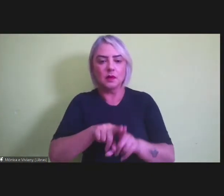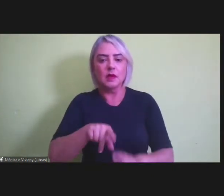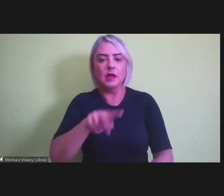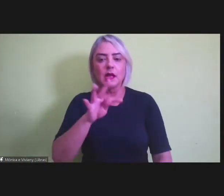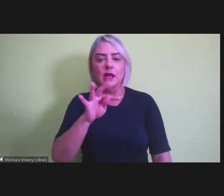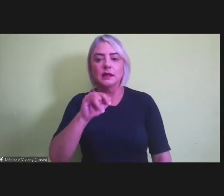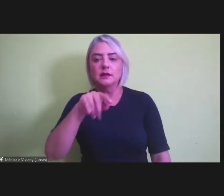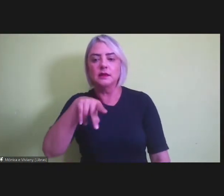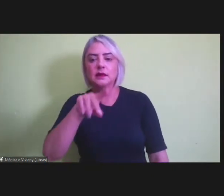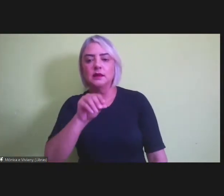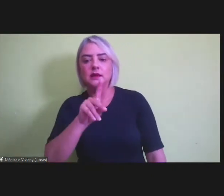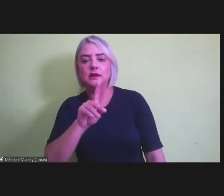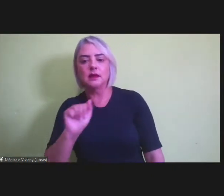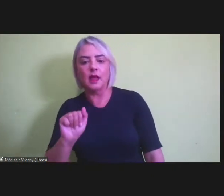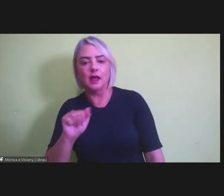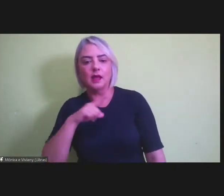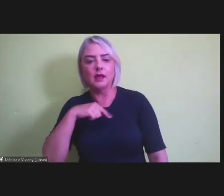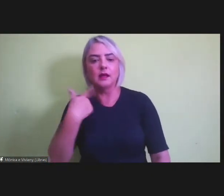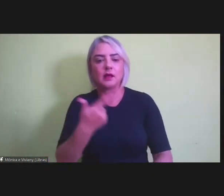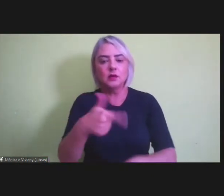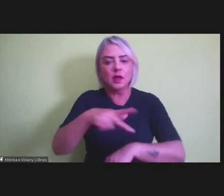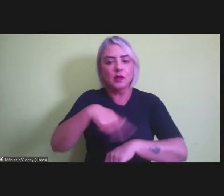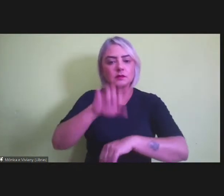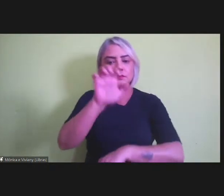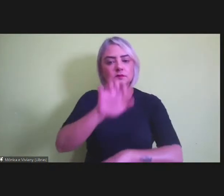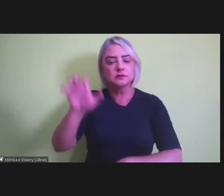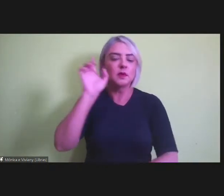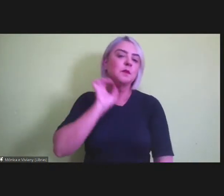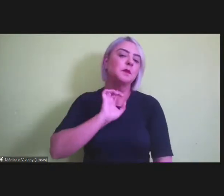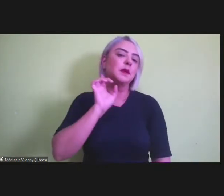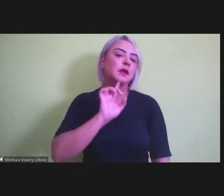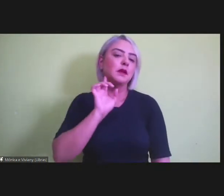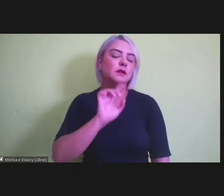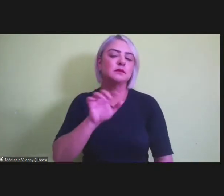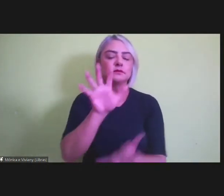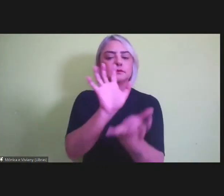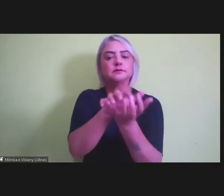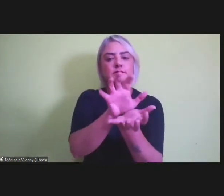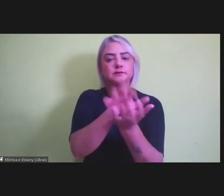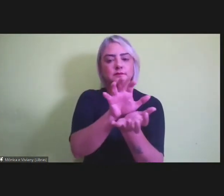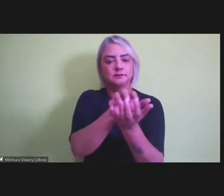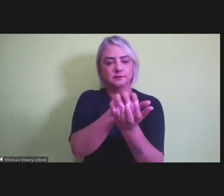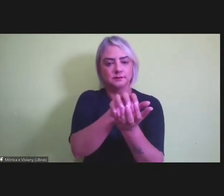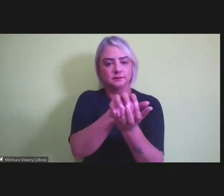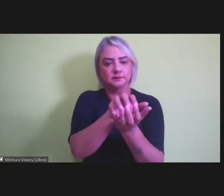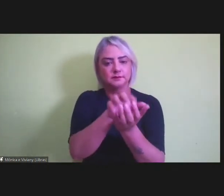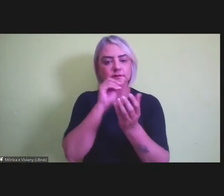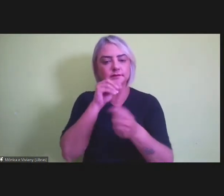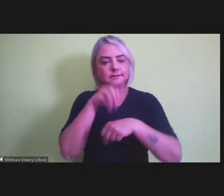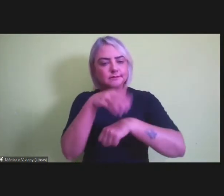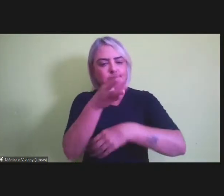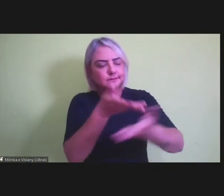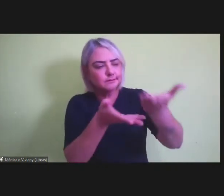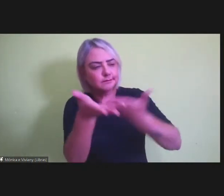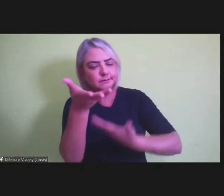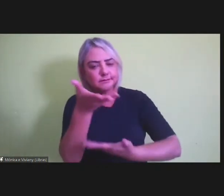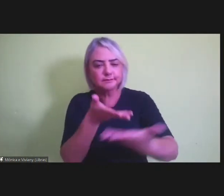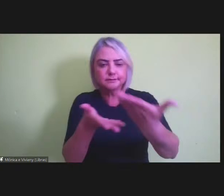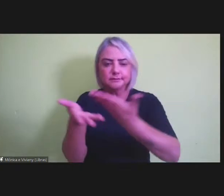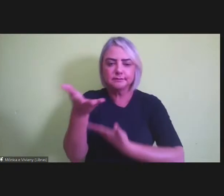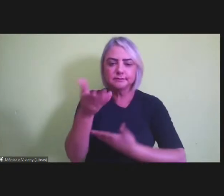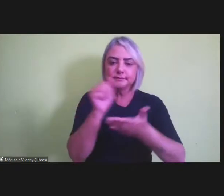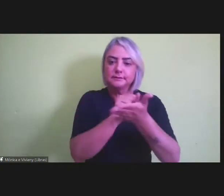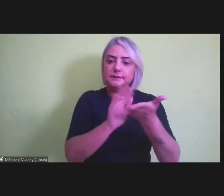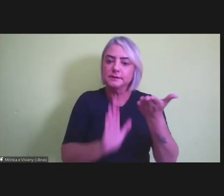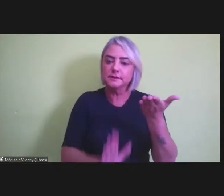and also Trinidad and Tobago, and nationals from the Brazilian states of Minas Gerais and Pernambuco, which